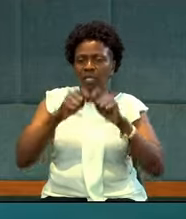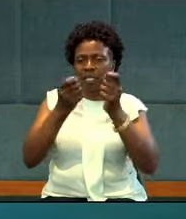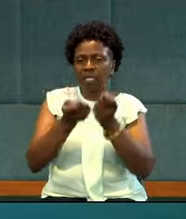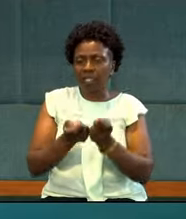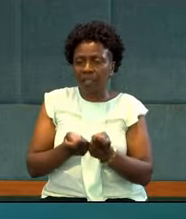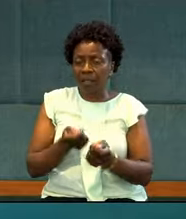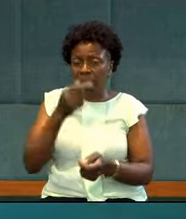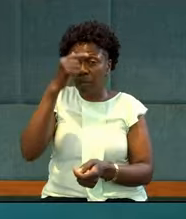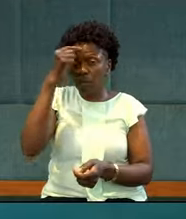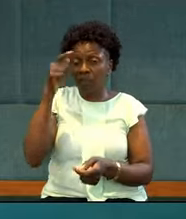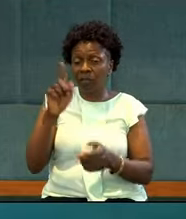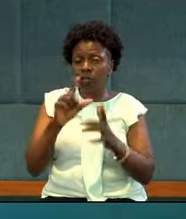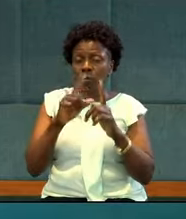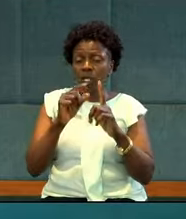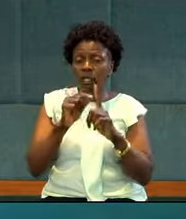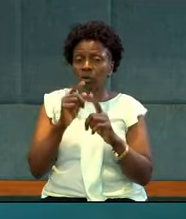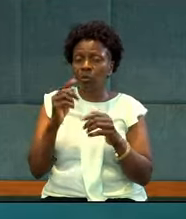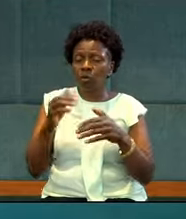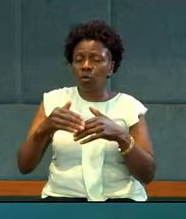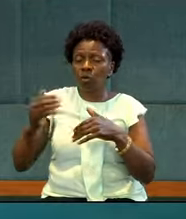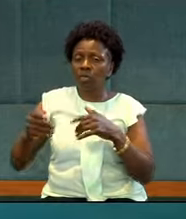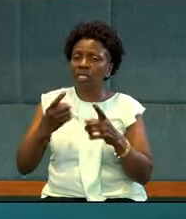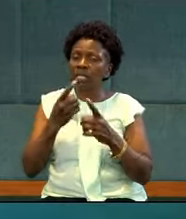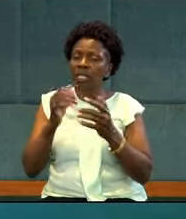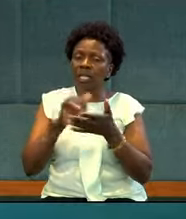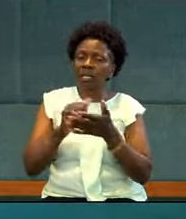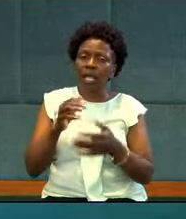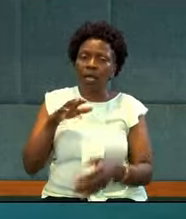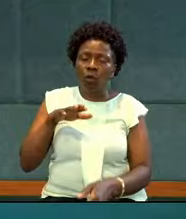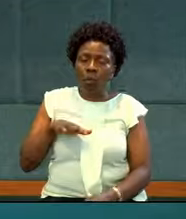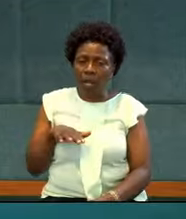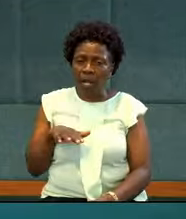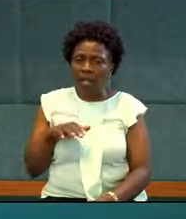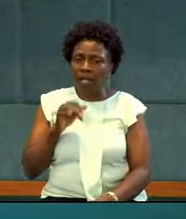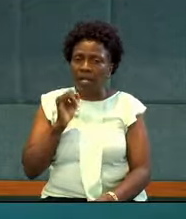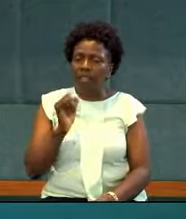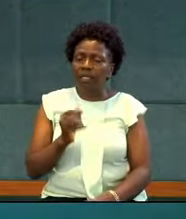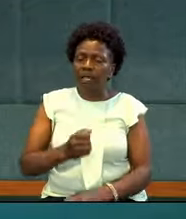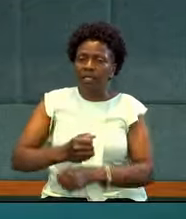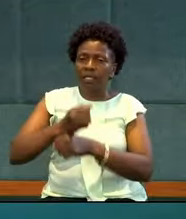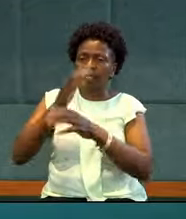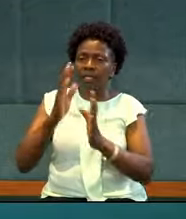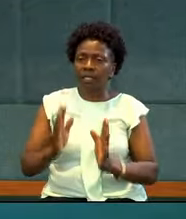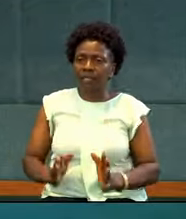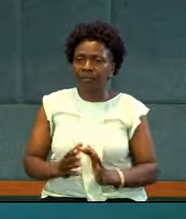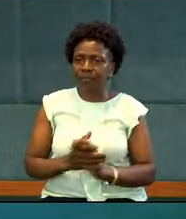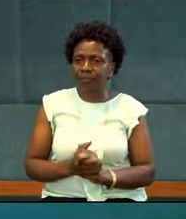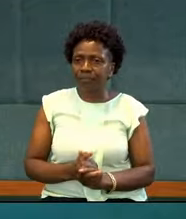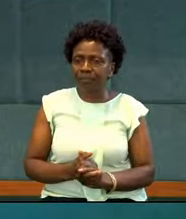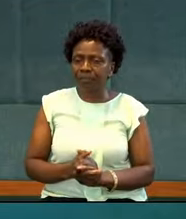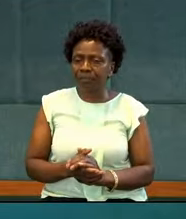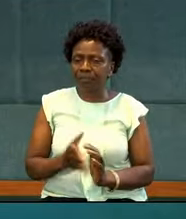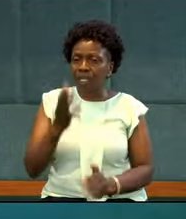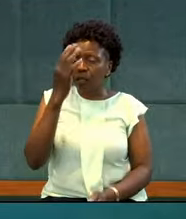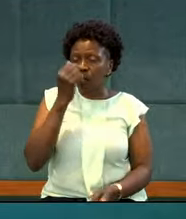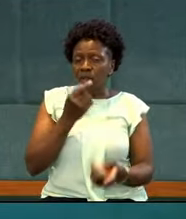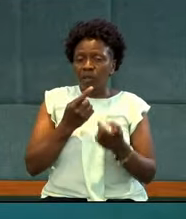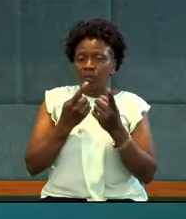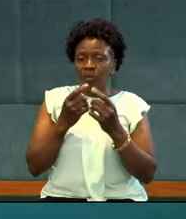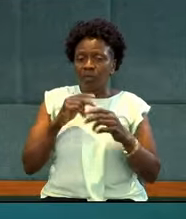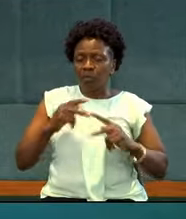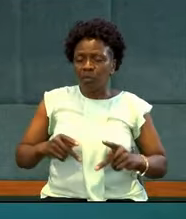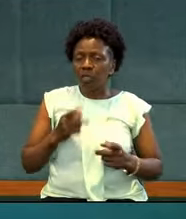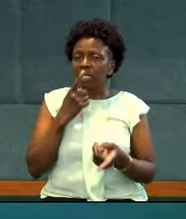Because of that word, we always think that a woman is an assistant. That's why you hear people